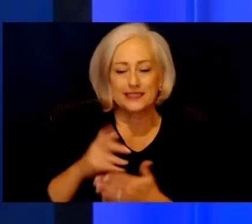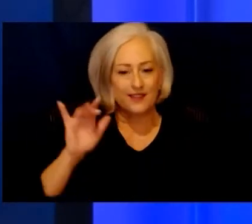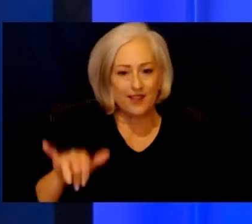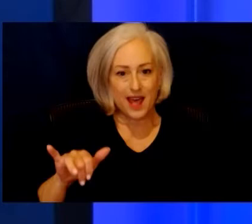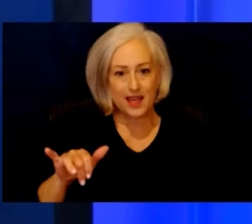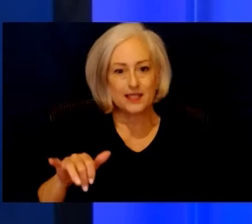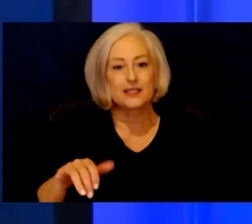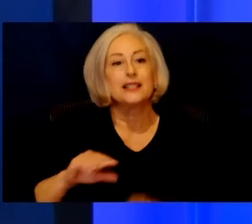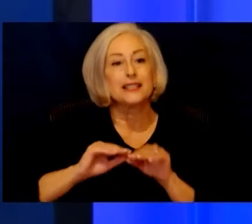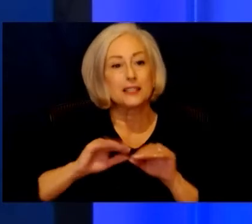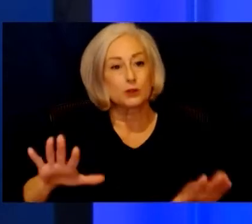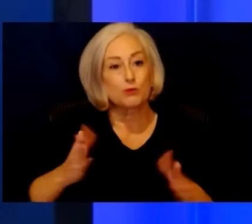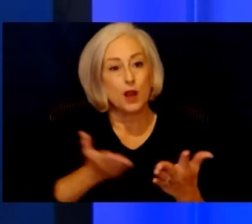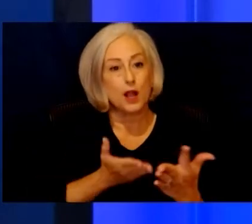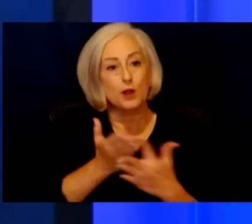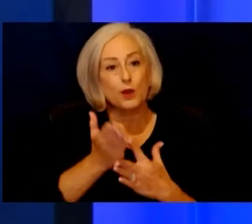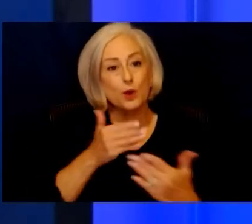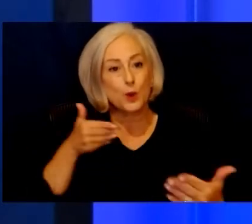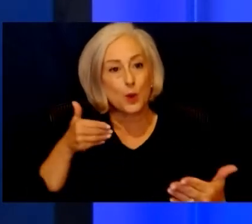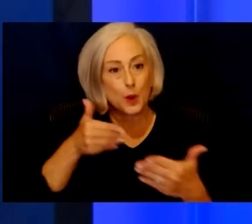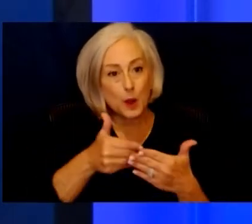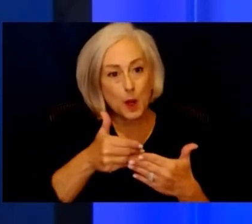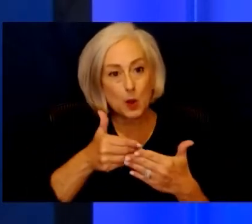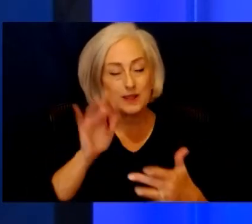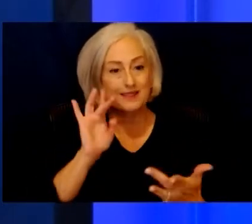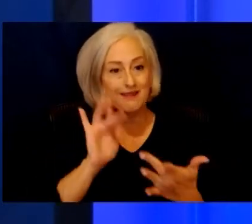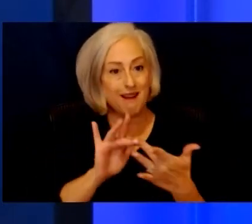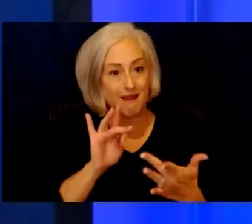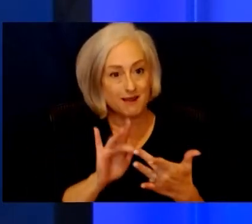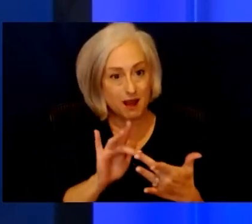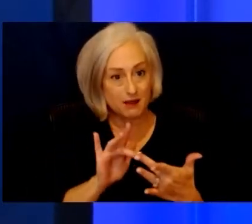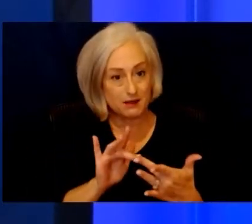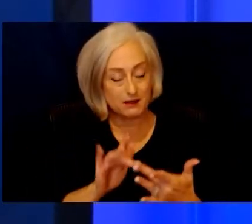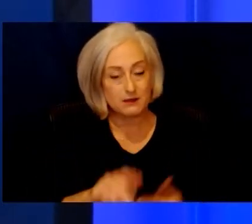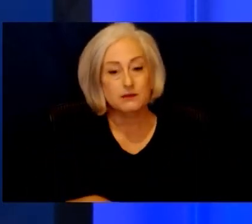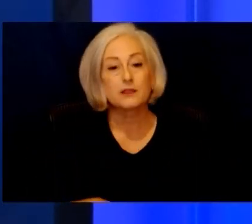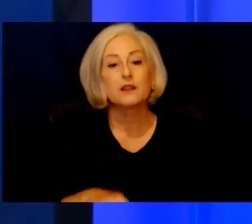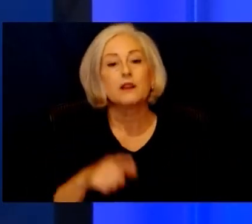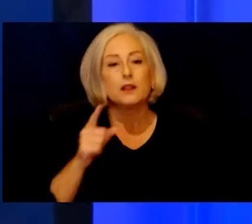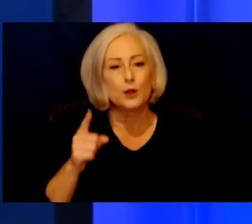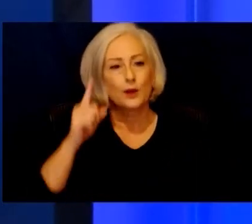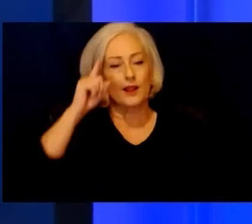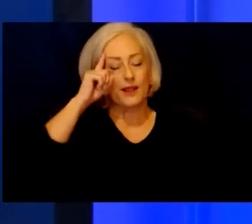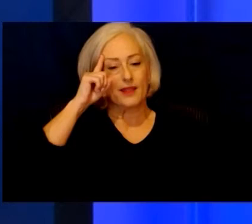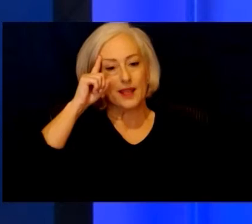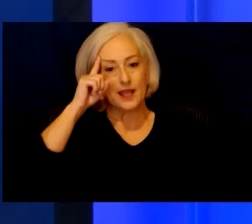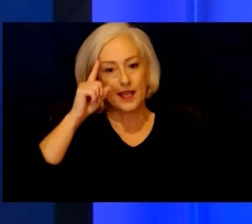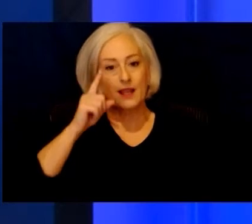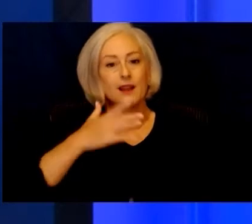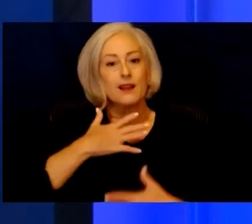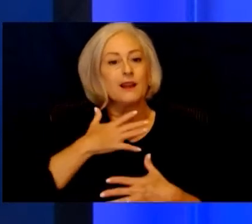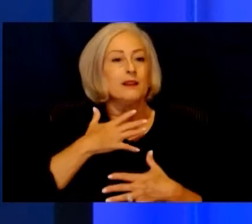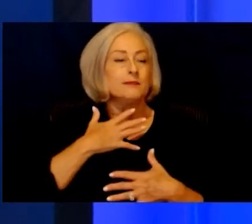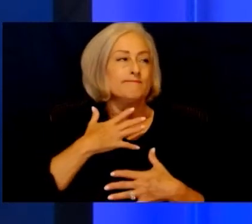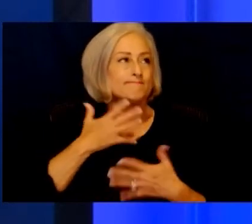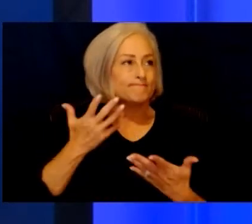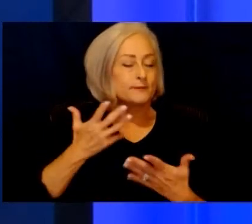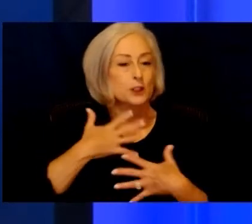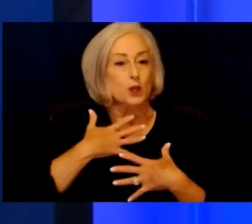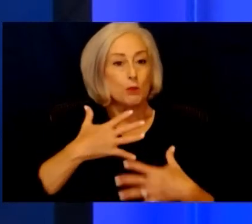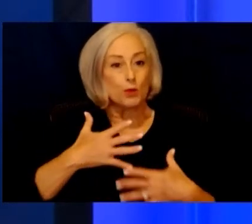contact. In that close contact, you can also consider those heavy respiratory droplets, not quite to the extent